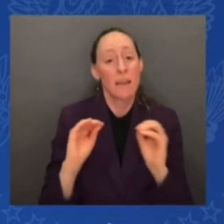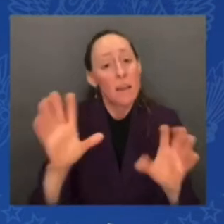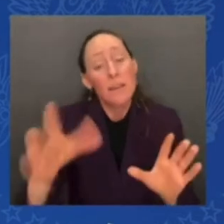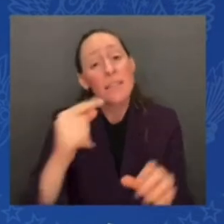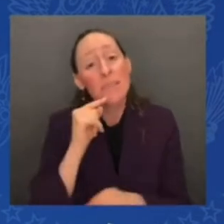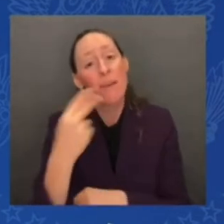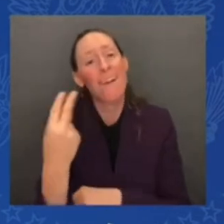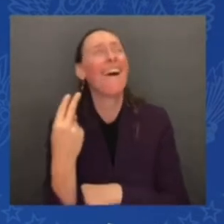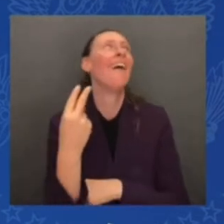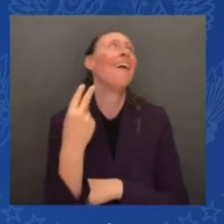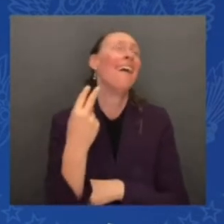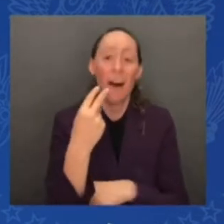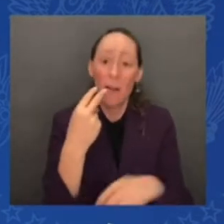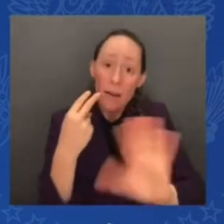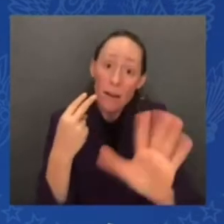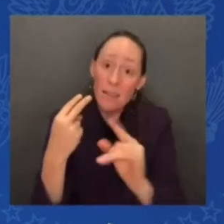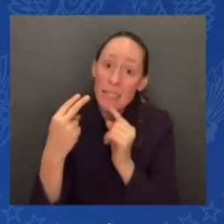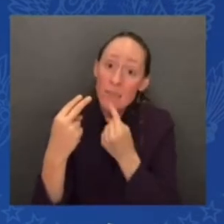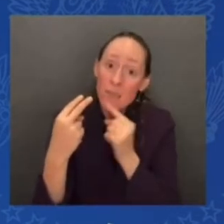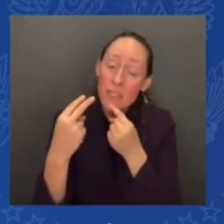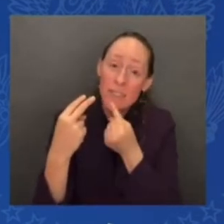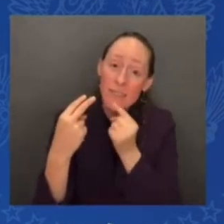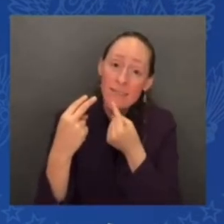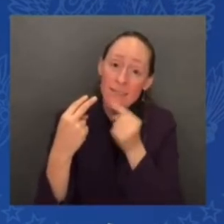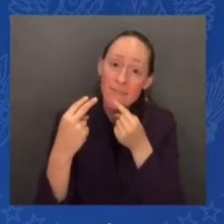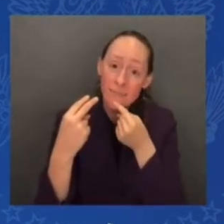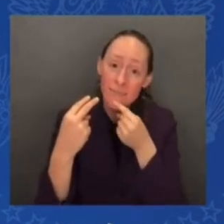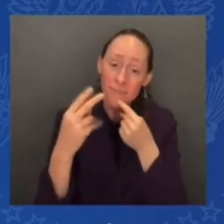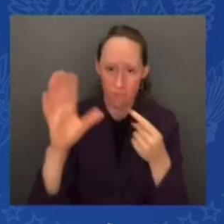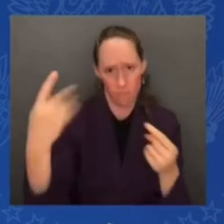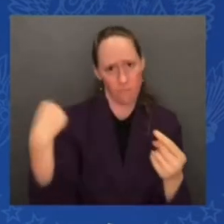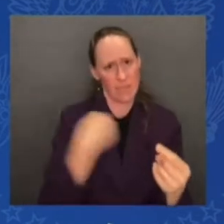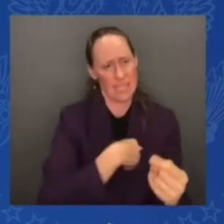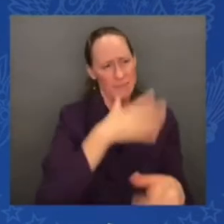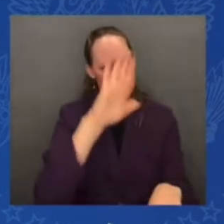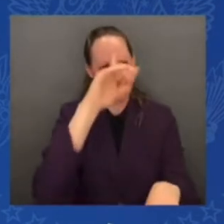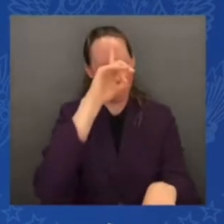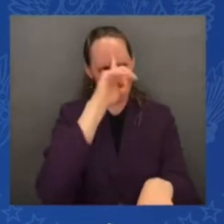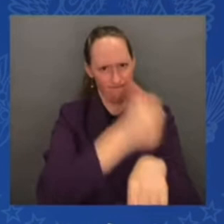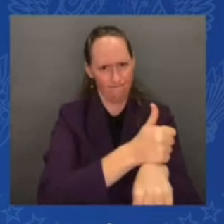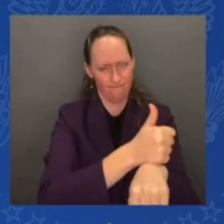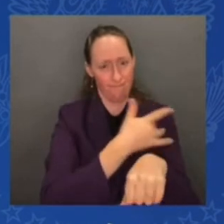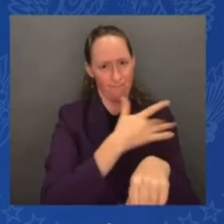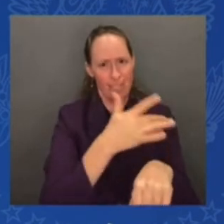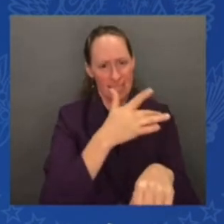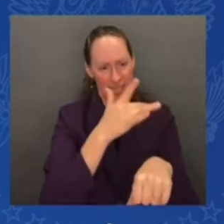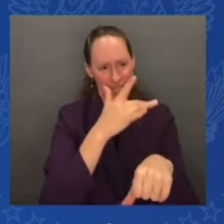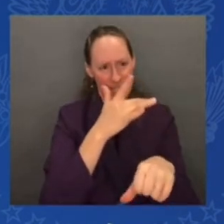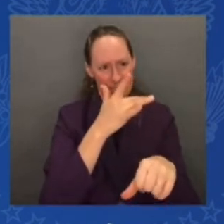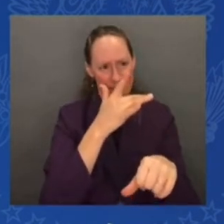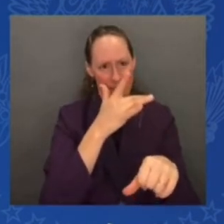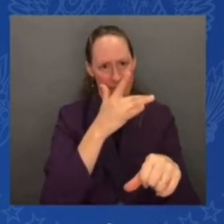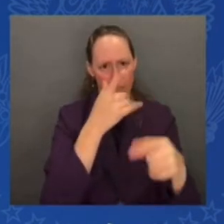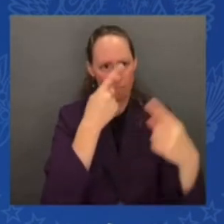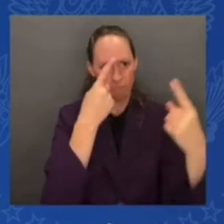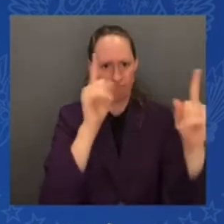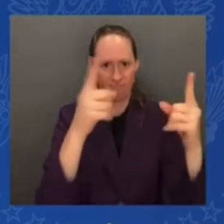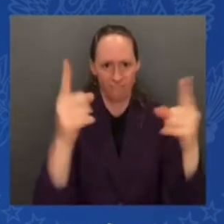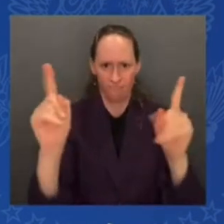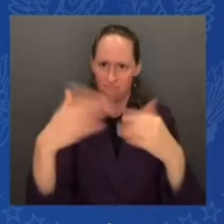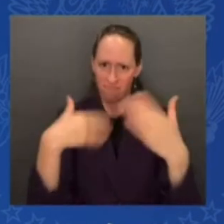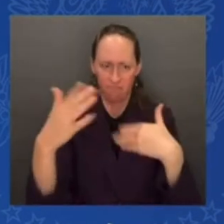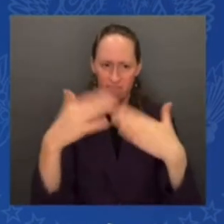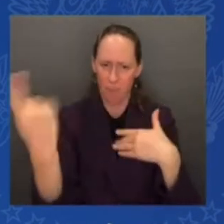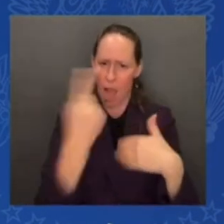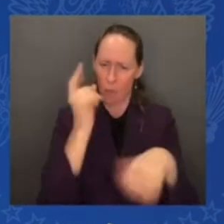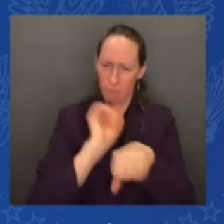goal that we've ever not met. Name one. No matter what it is. We've never, never,